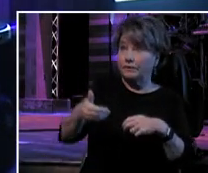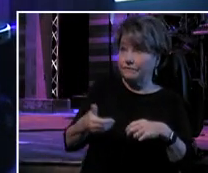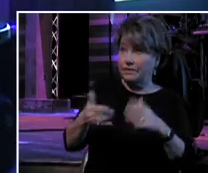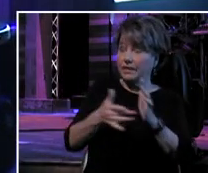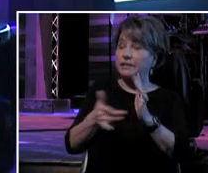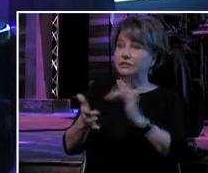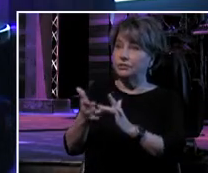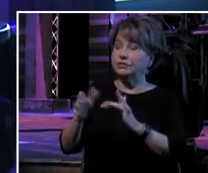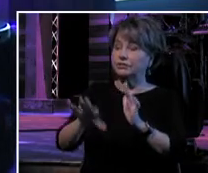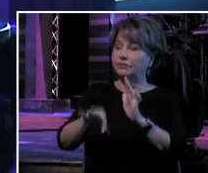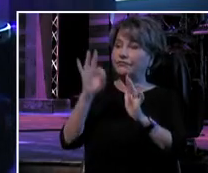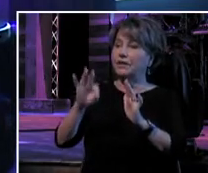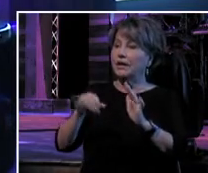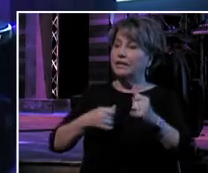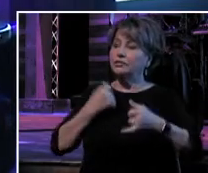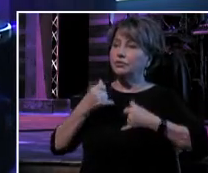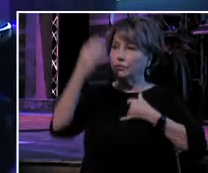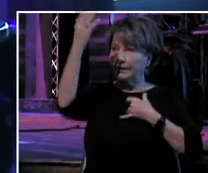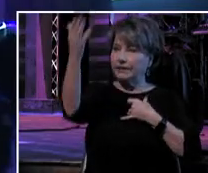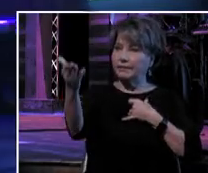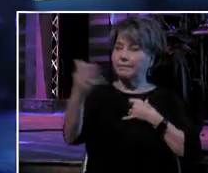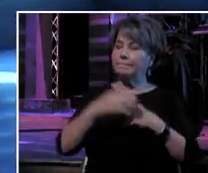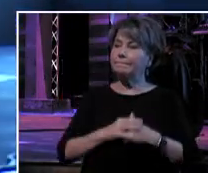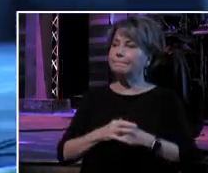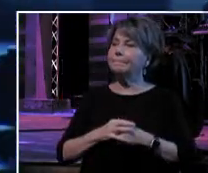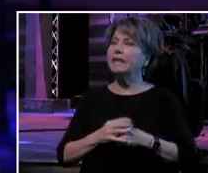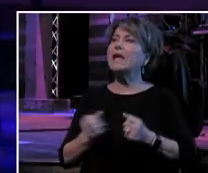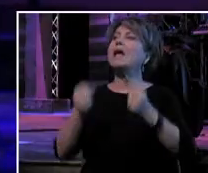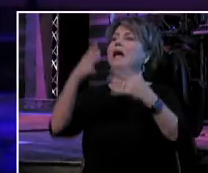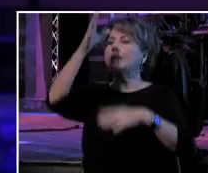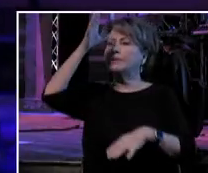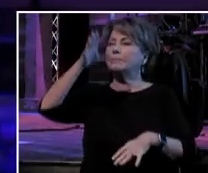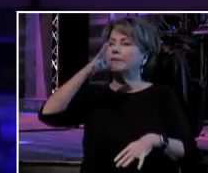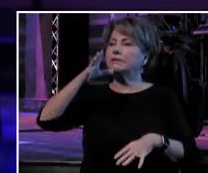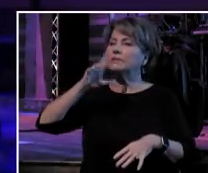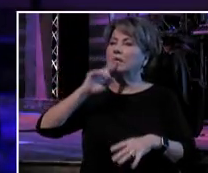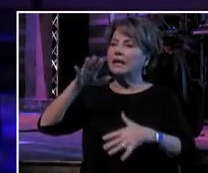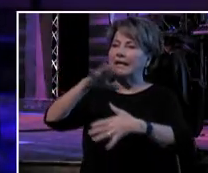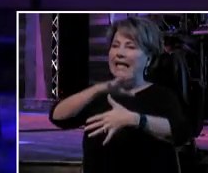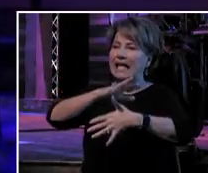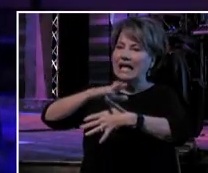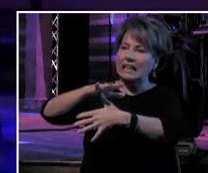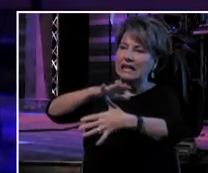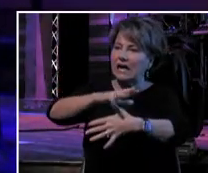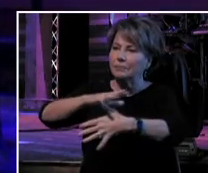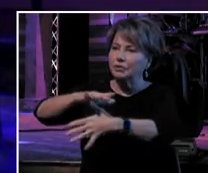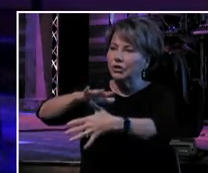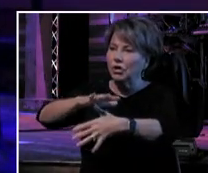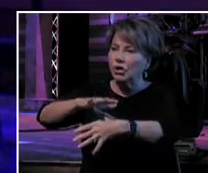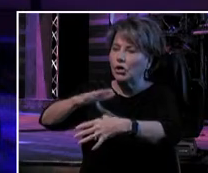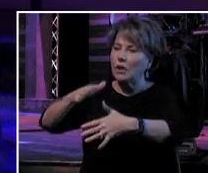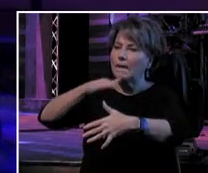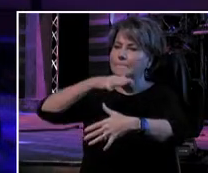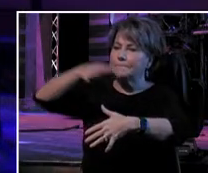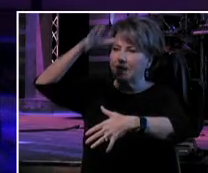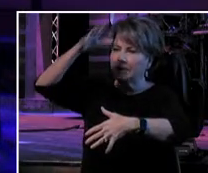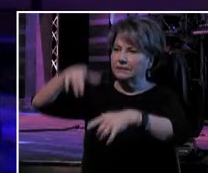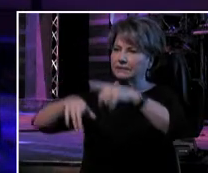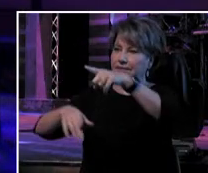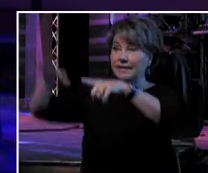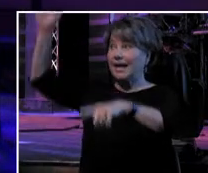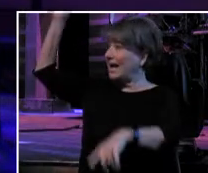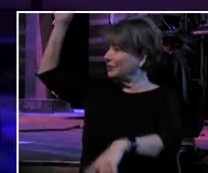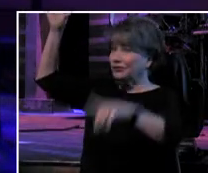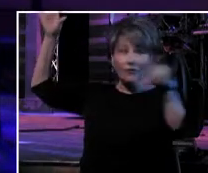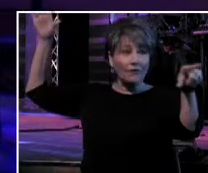I just talk to you parents out there? How many of you are helicopter parents? You just whenever, thank you again, hands are